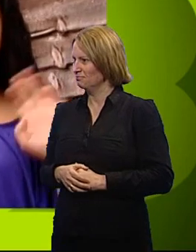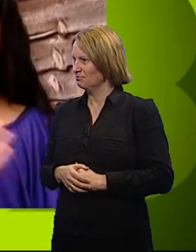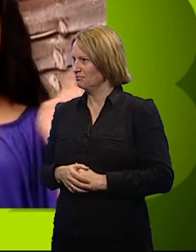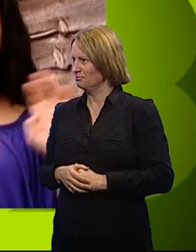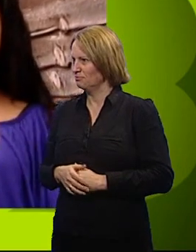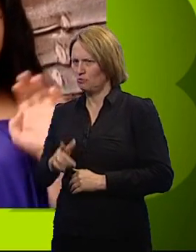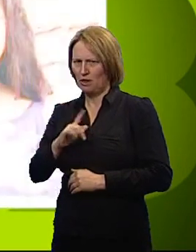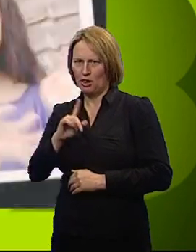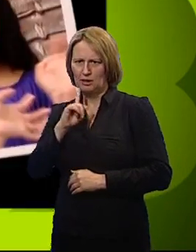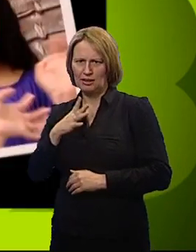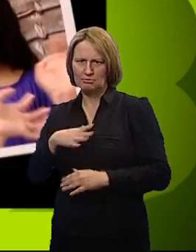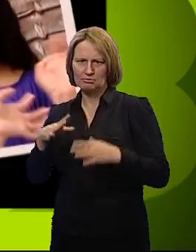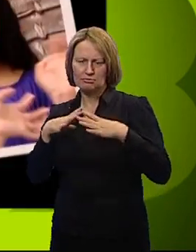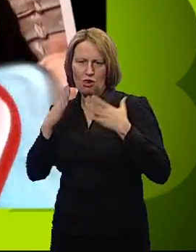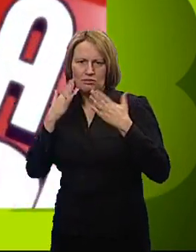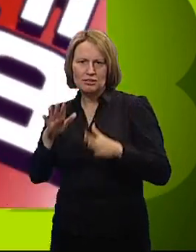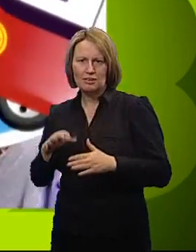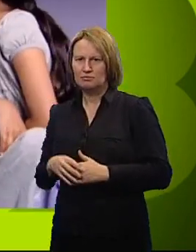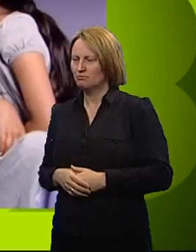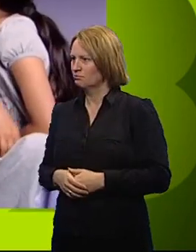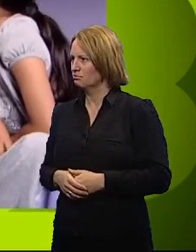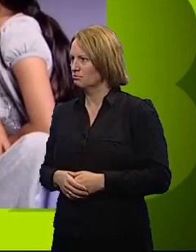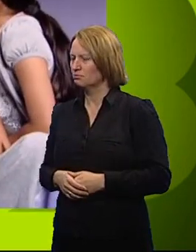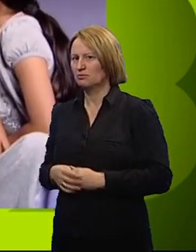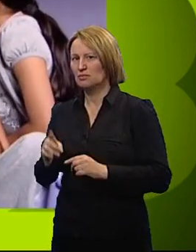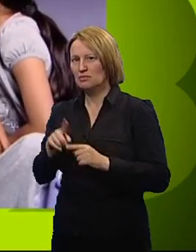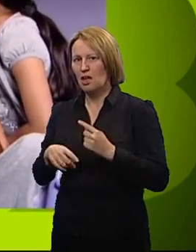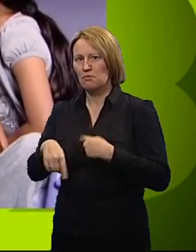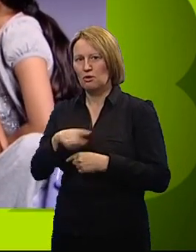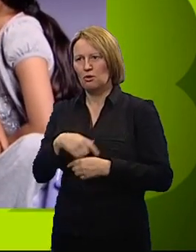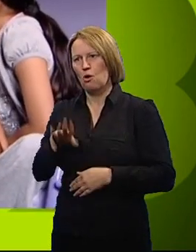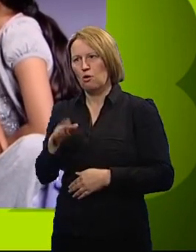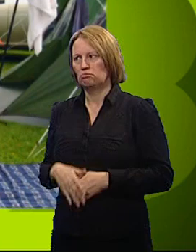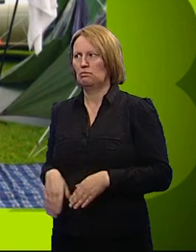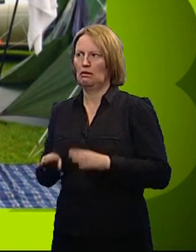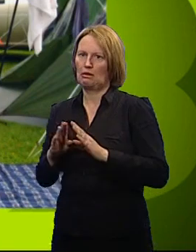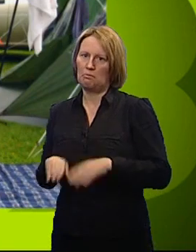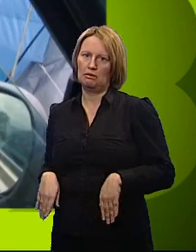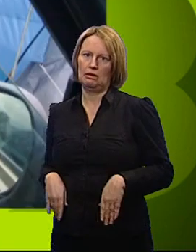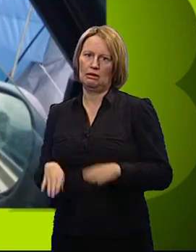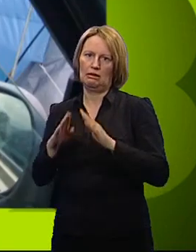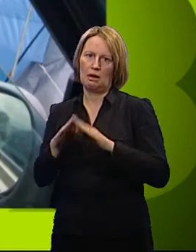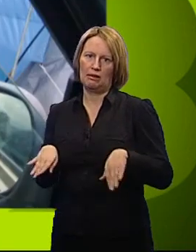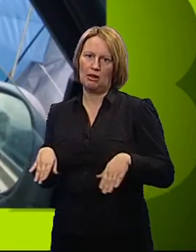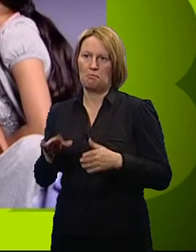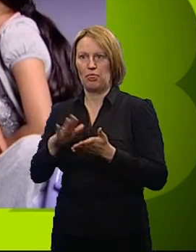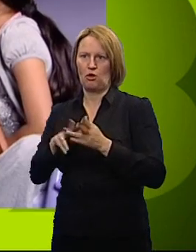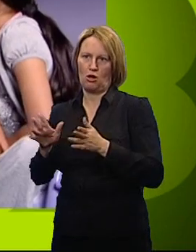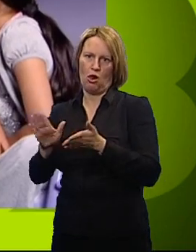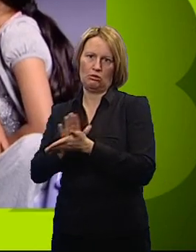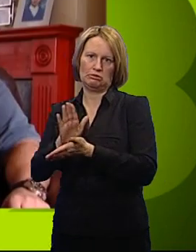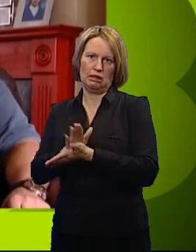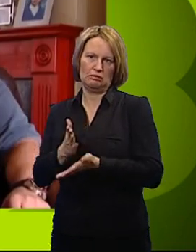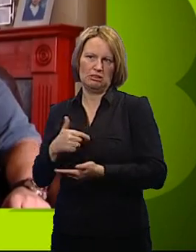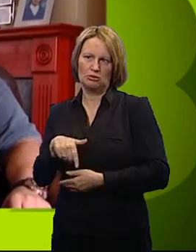So, why do these girls deserve a break? Most of the time we go camping, but we don't really call that a holiday, but our parents